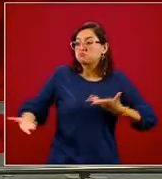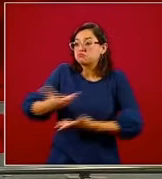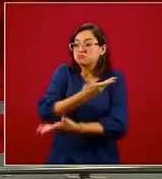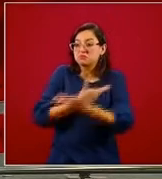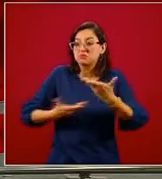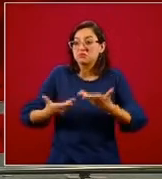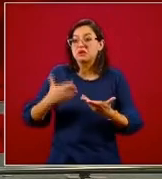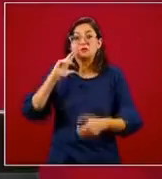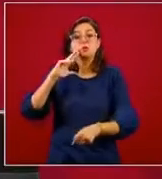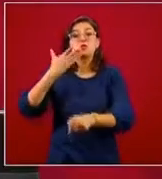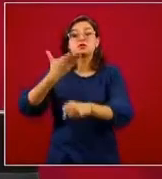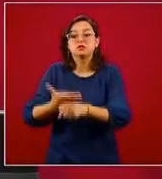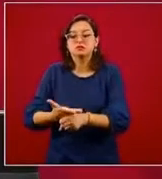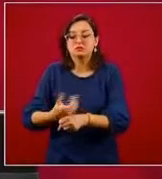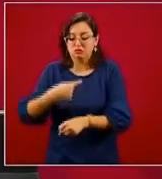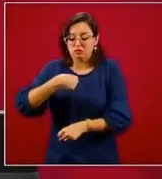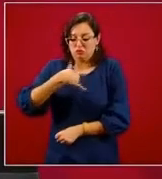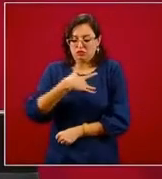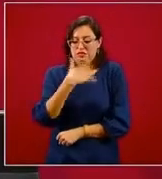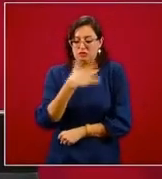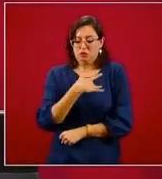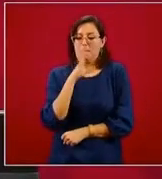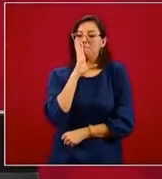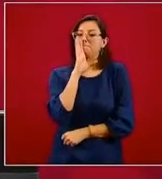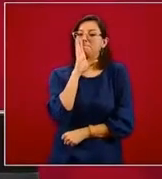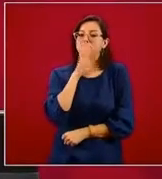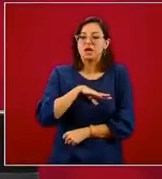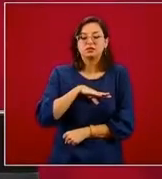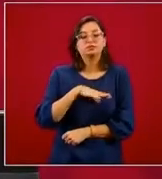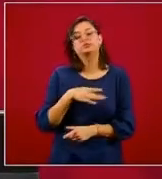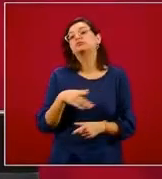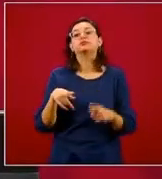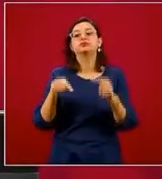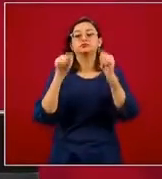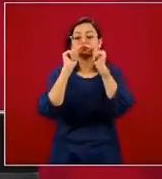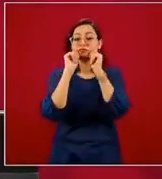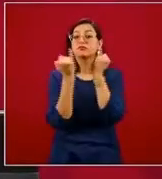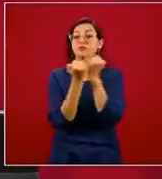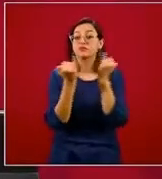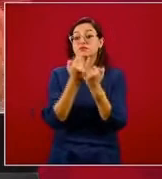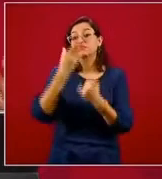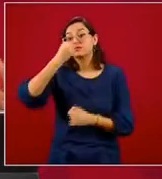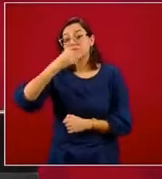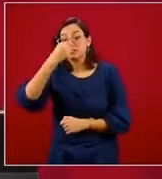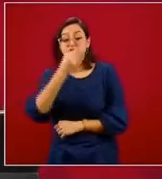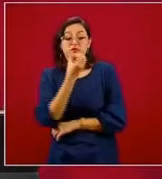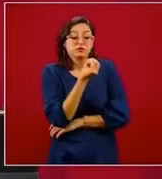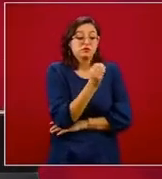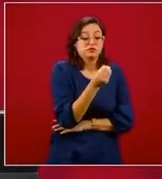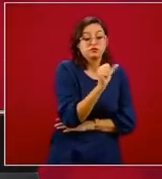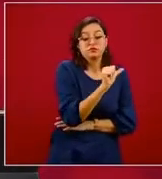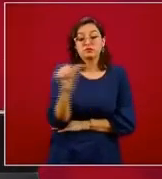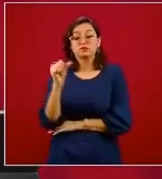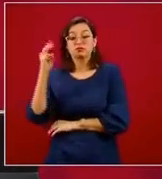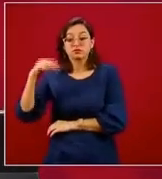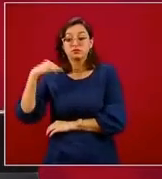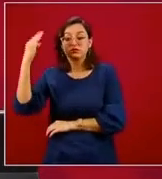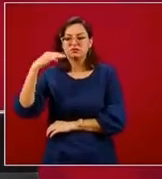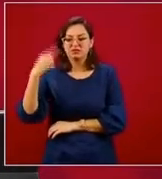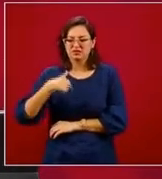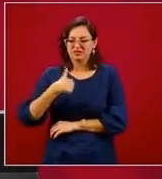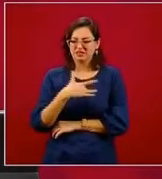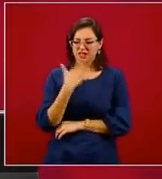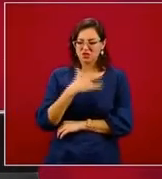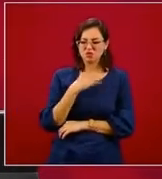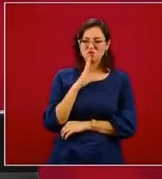responsibility tengamos and síntomas. Esto solidarity to aplica, other por ejemplo, people. para cada temporada So, de for influenza, example, for de every octubre a single marzo, flu si tenemos